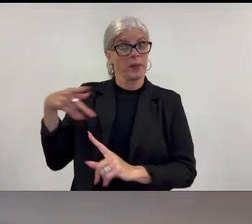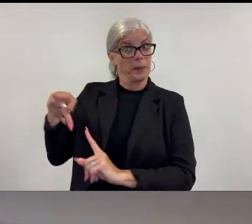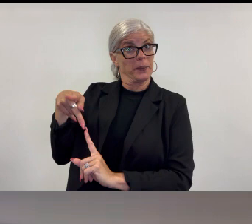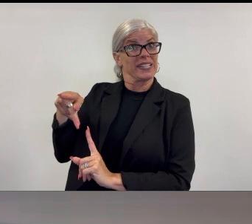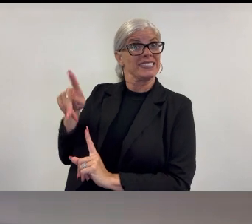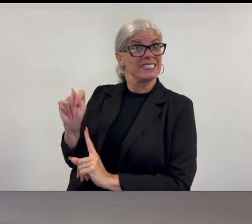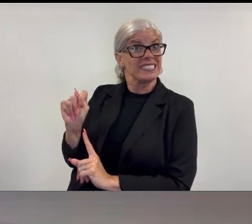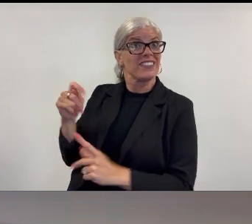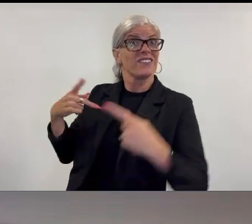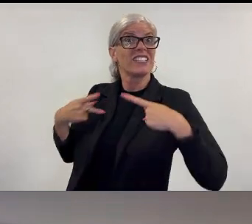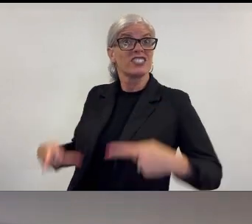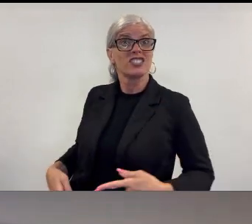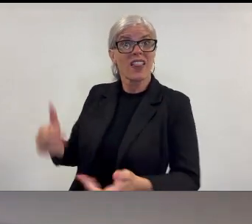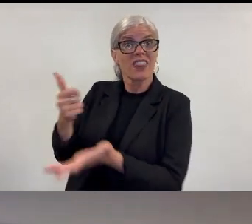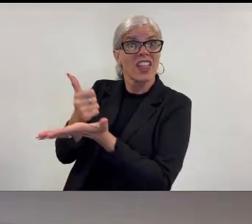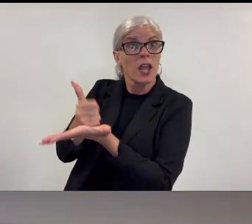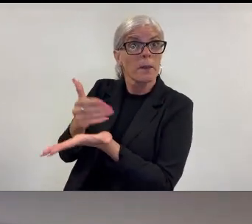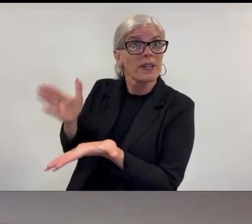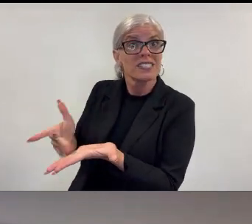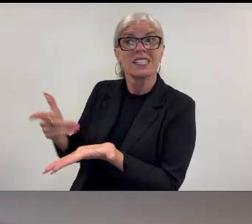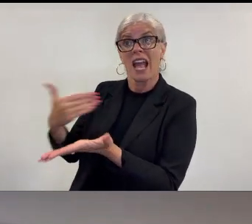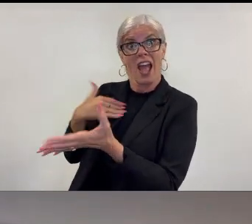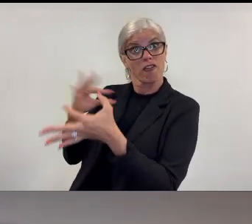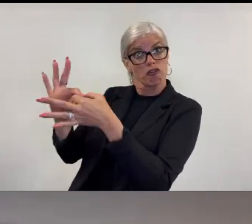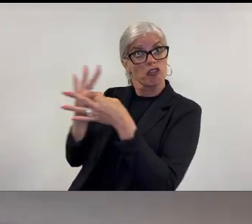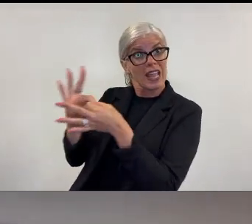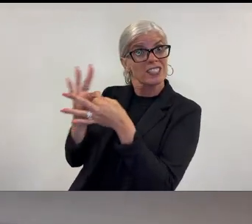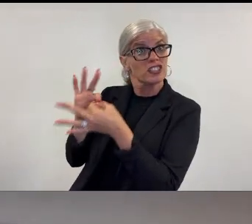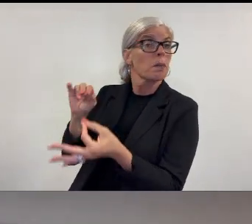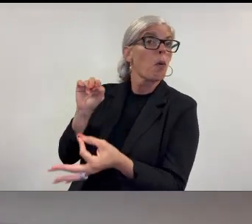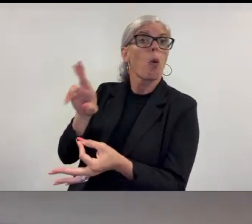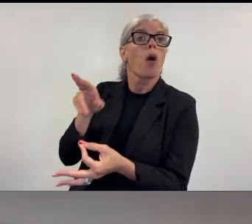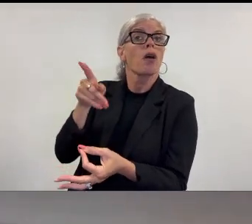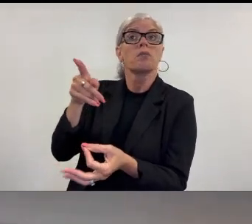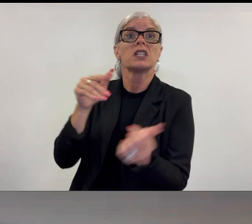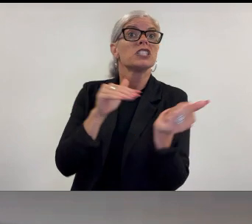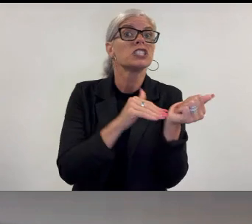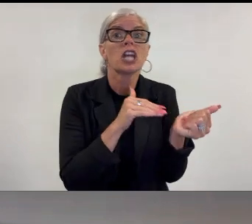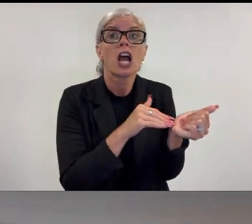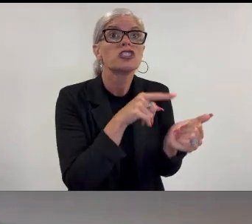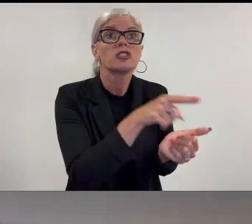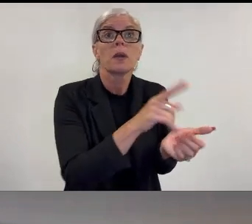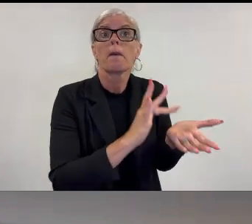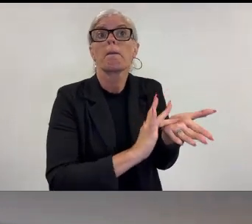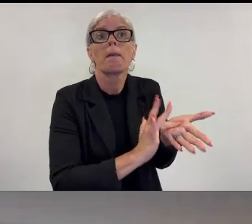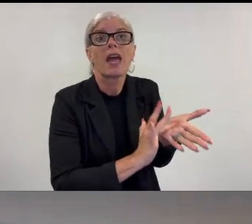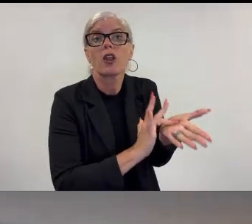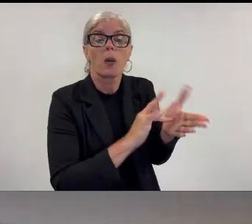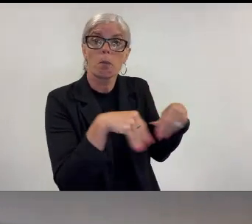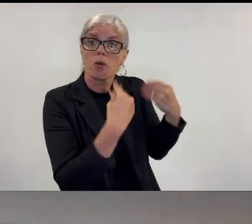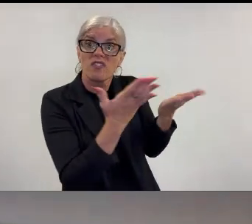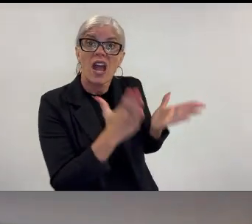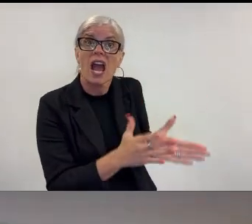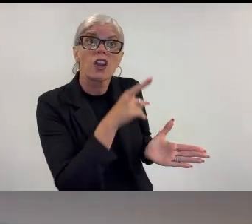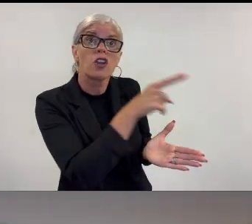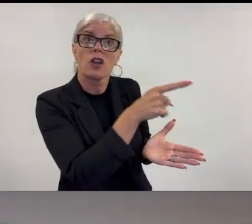If you have a physical therapist that you have a relationship with, or a spinal cord injury medicine providers, that